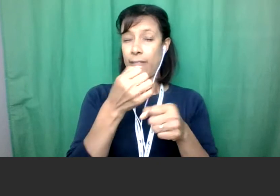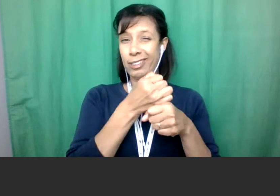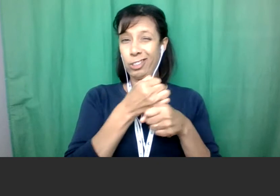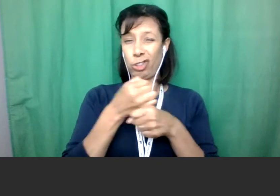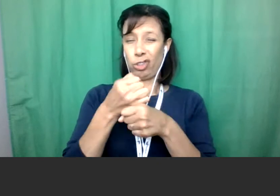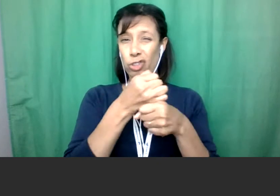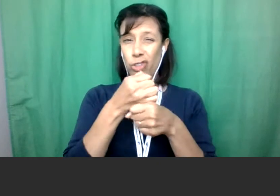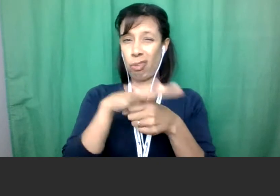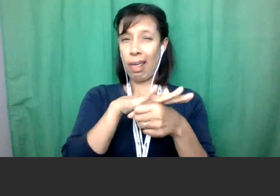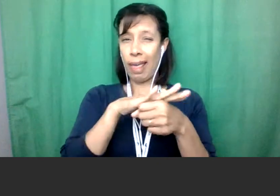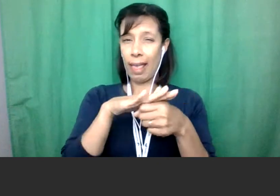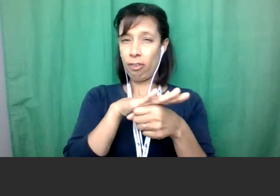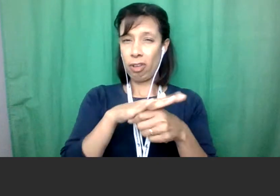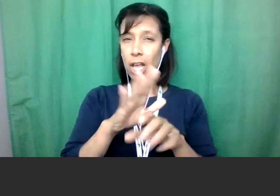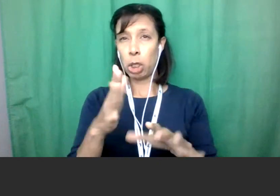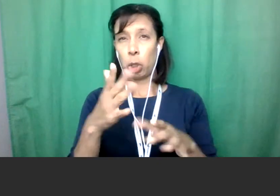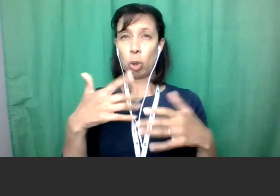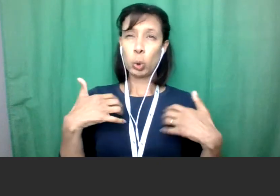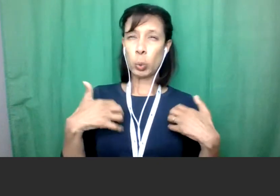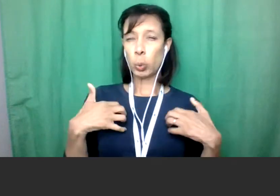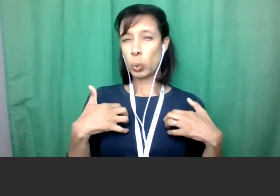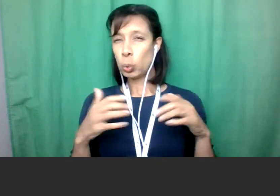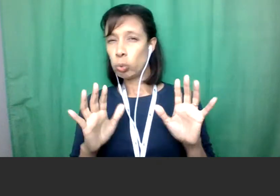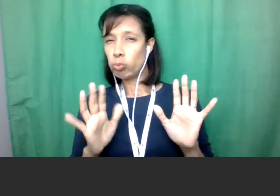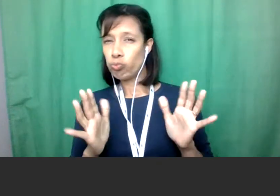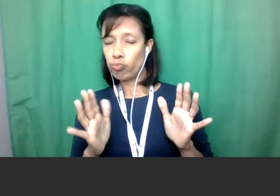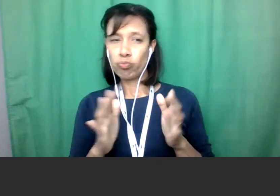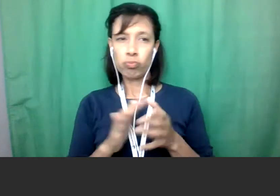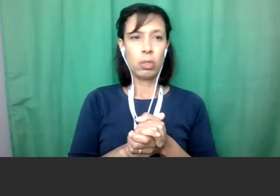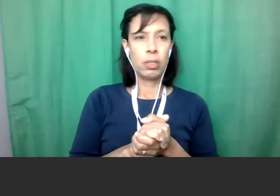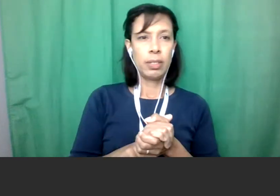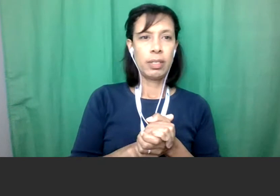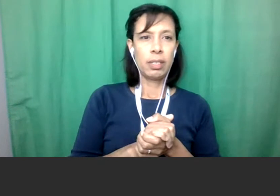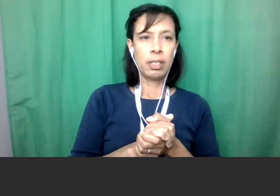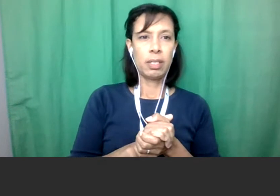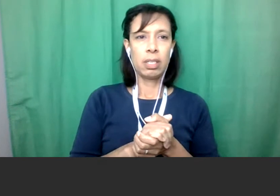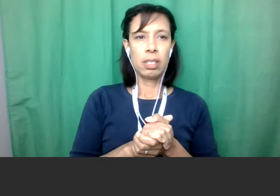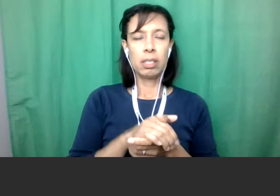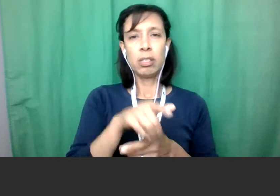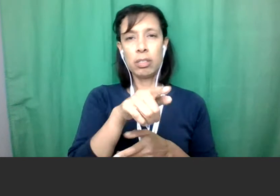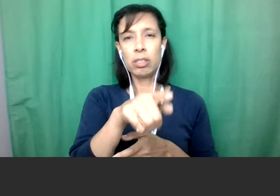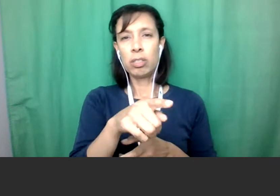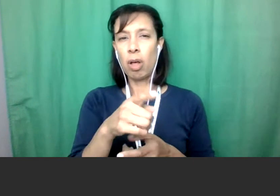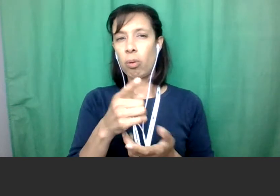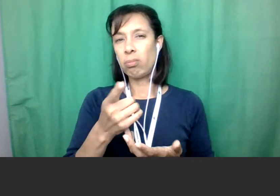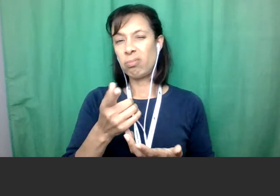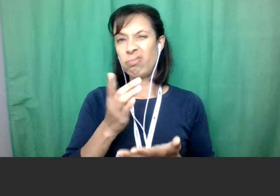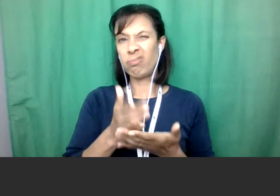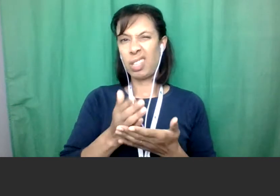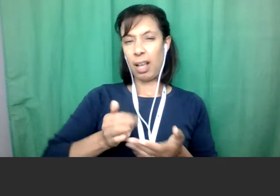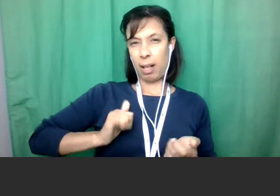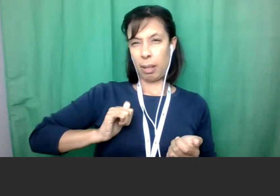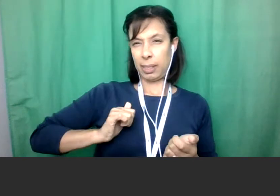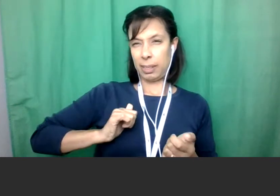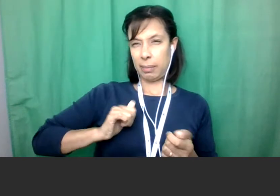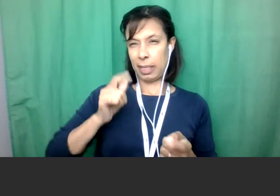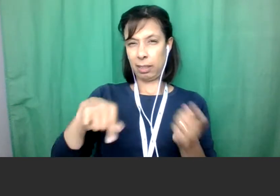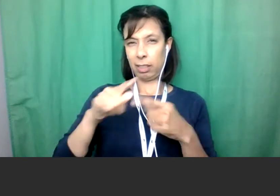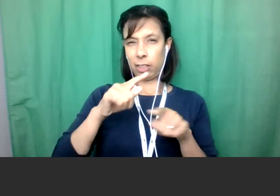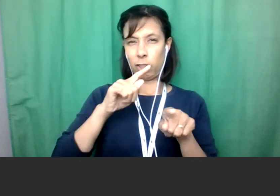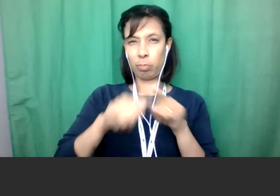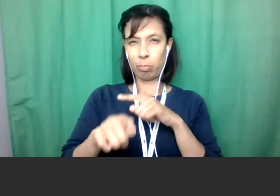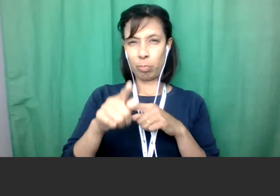So at this point, I would expect you to be thinking, okay, this is something I'm really quite fascinated